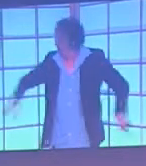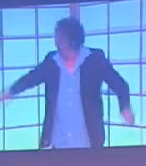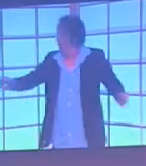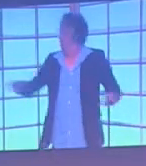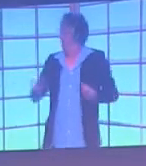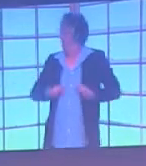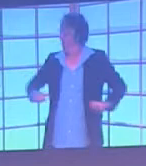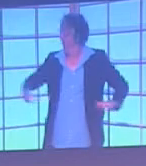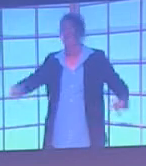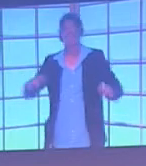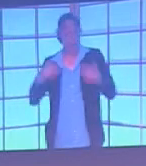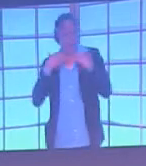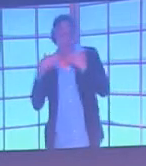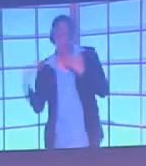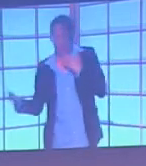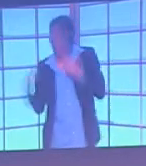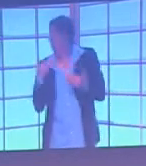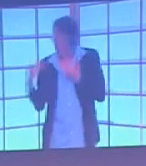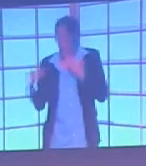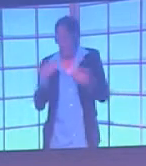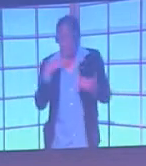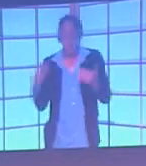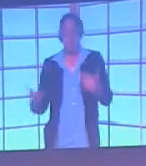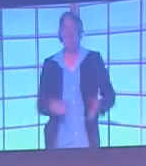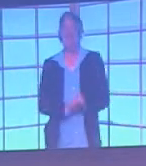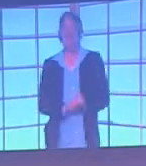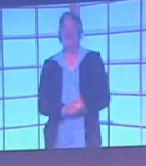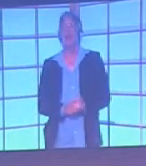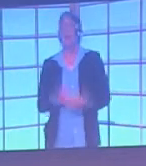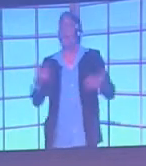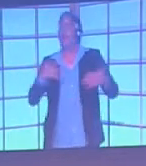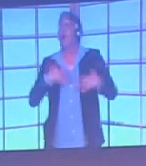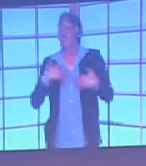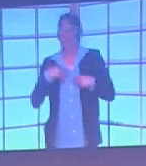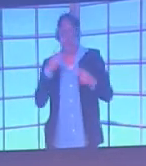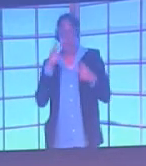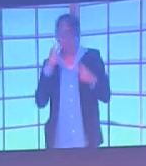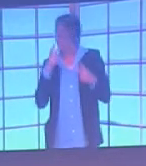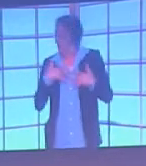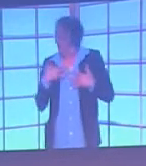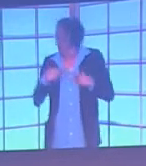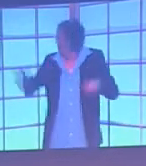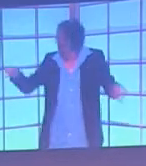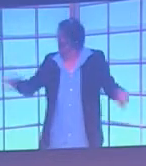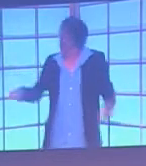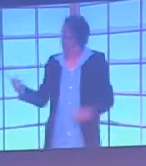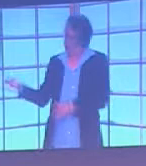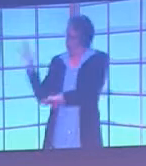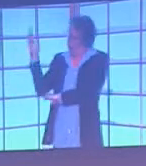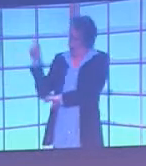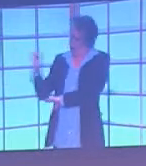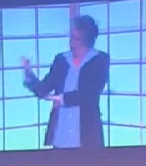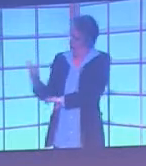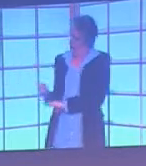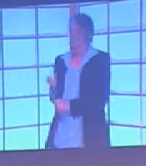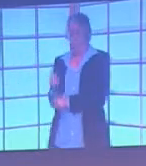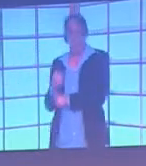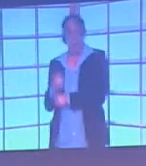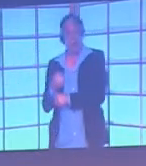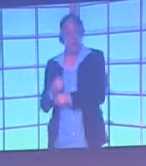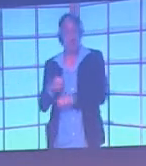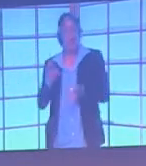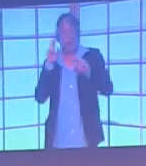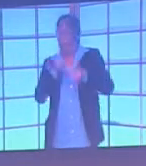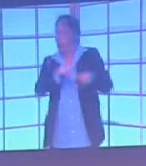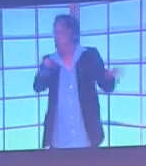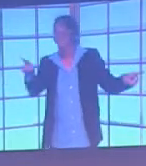this session. It's been great to welcome you, great to hear more about what work you're doing. I really hope that it motivates those of